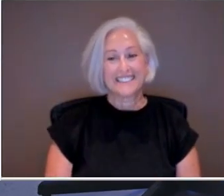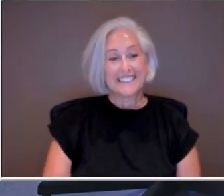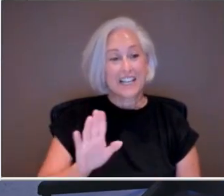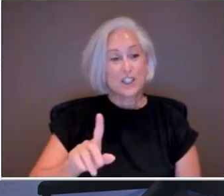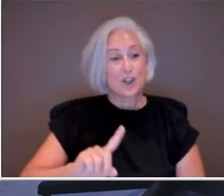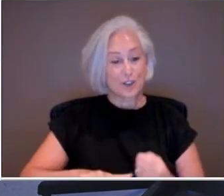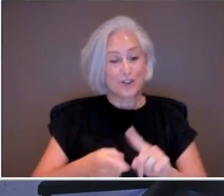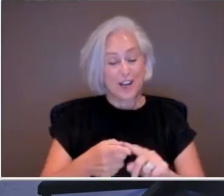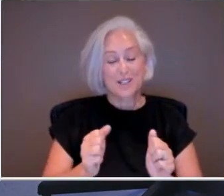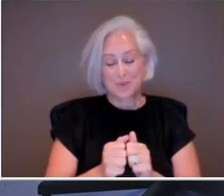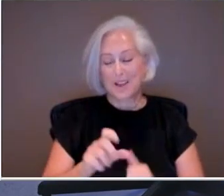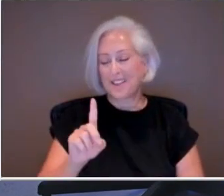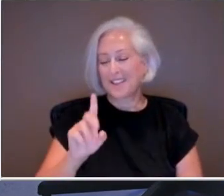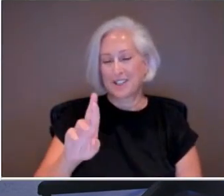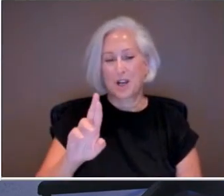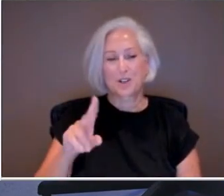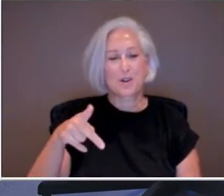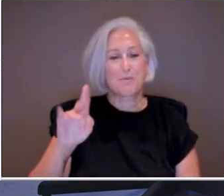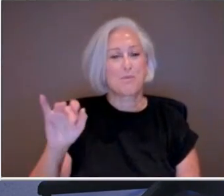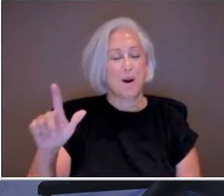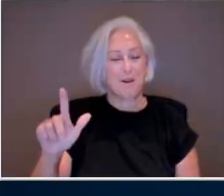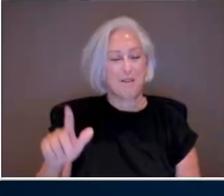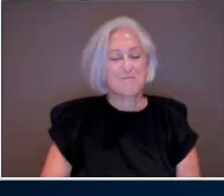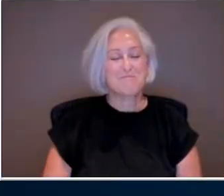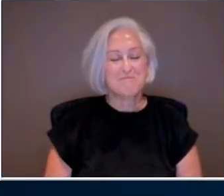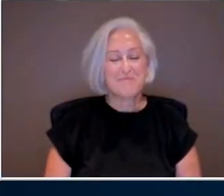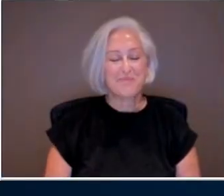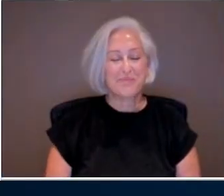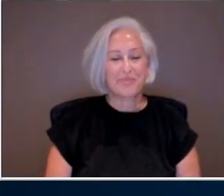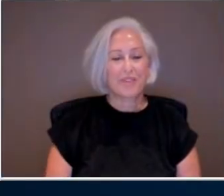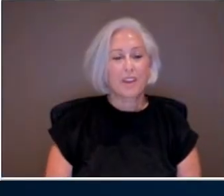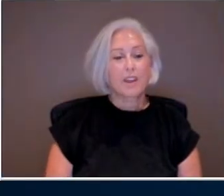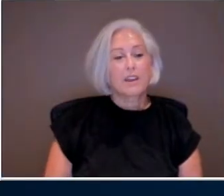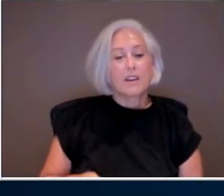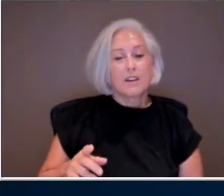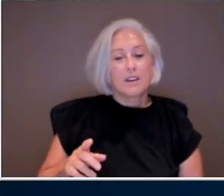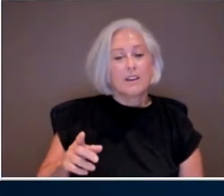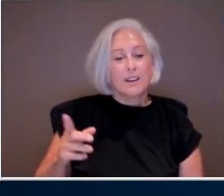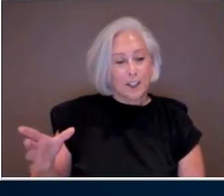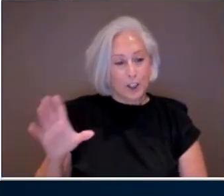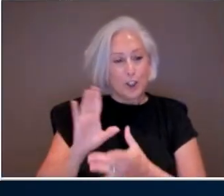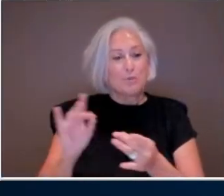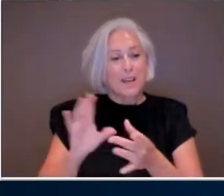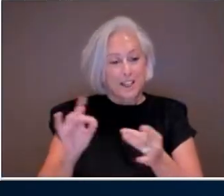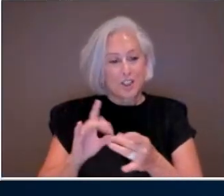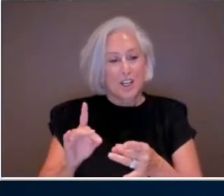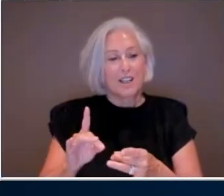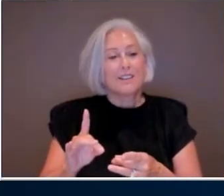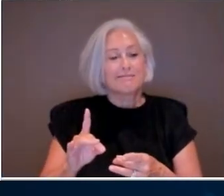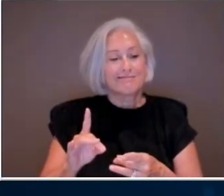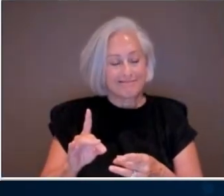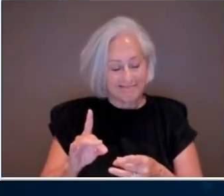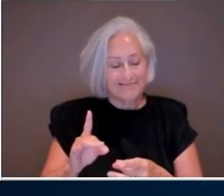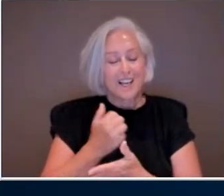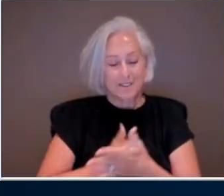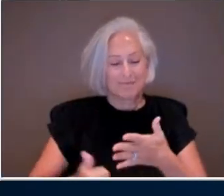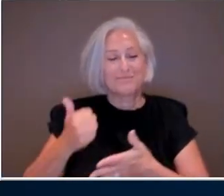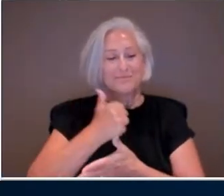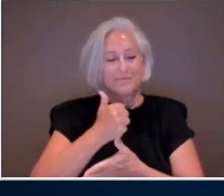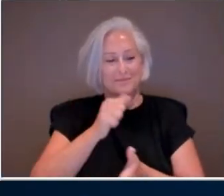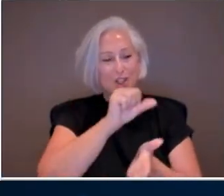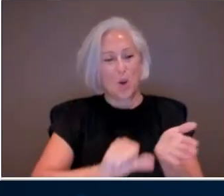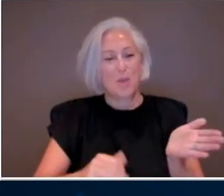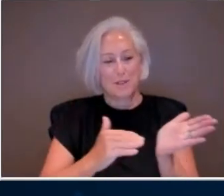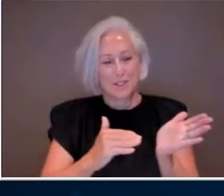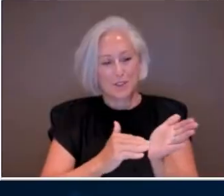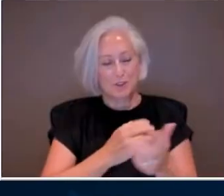Yes. So Dr. Paul is, as you said, the orthopedic surgeon for the Kansas City Chiefs. My